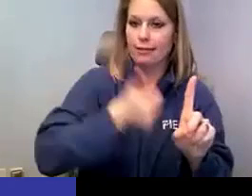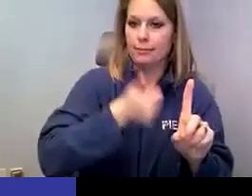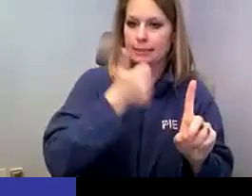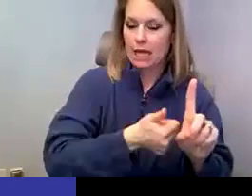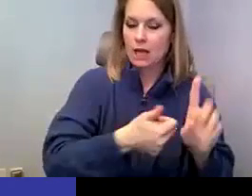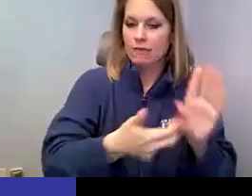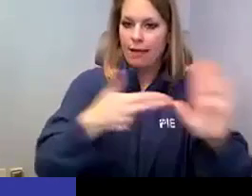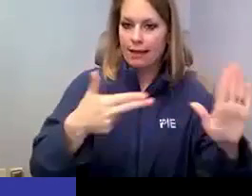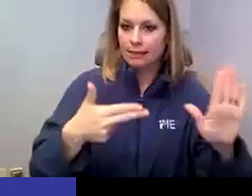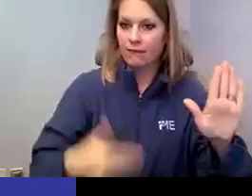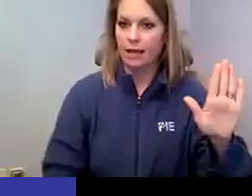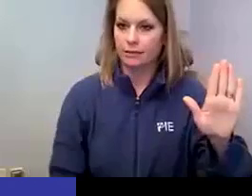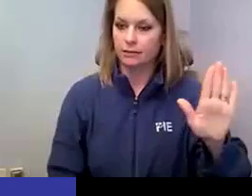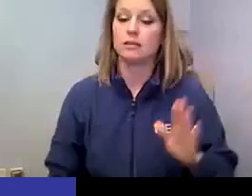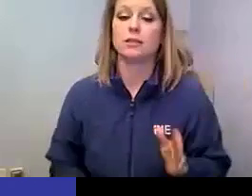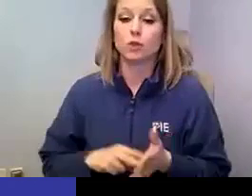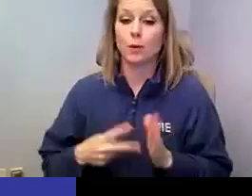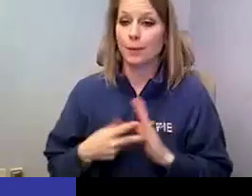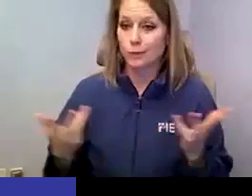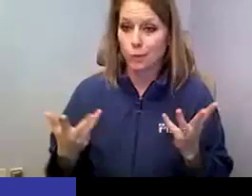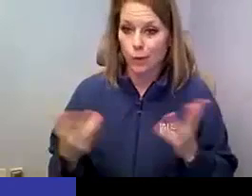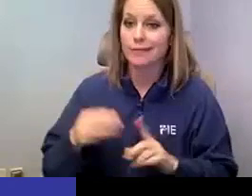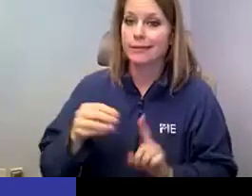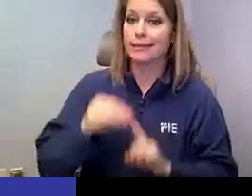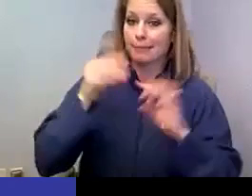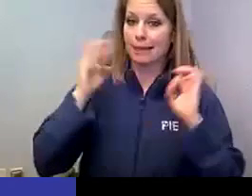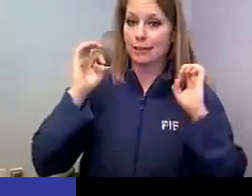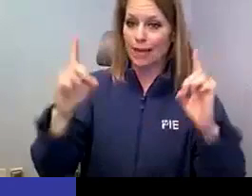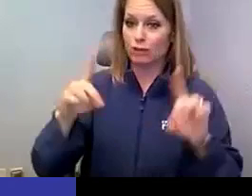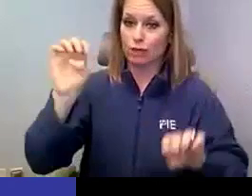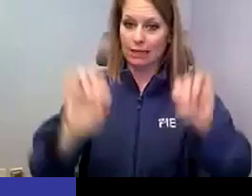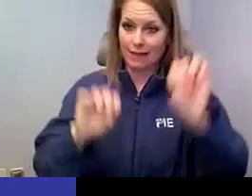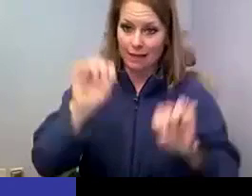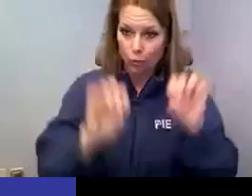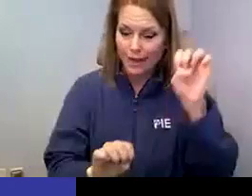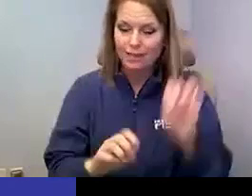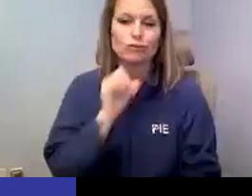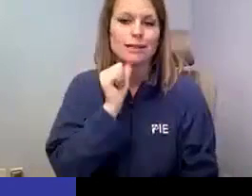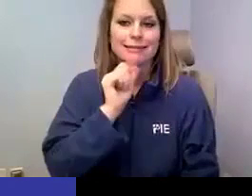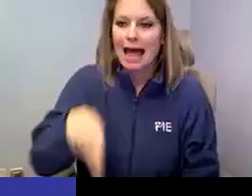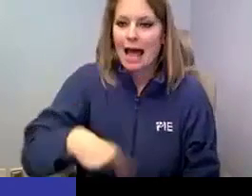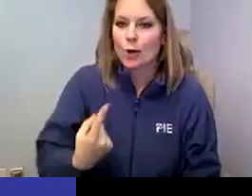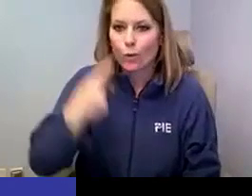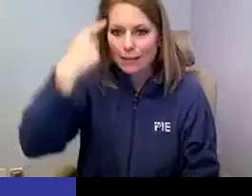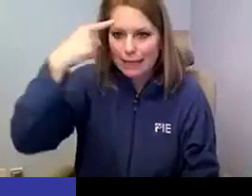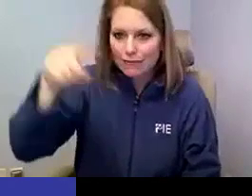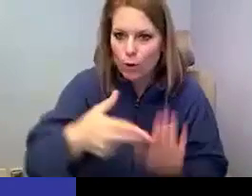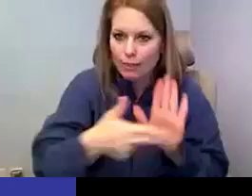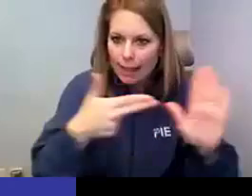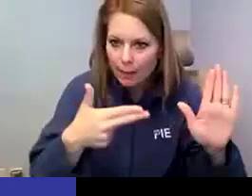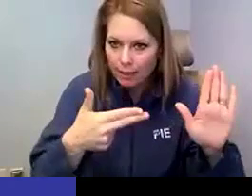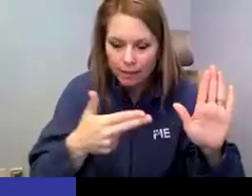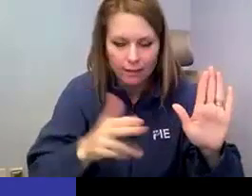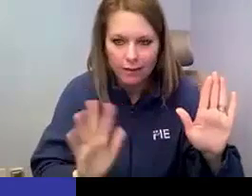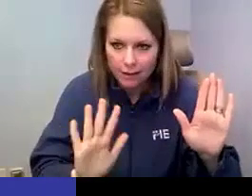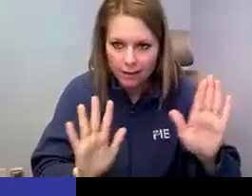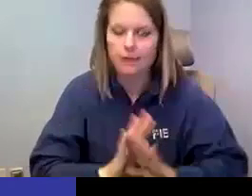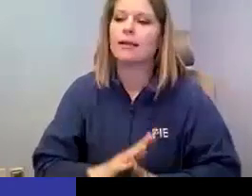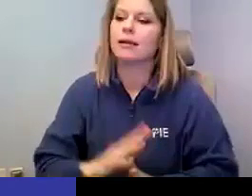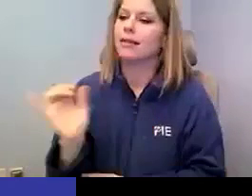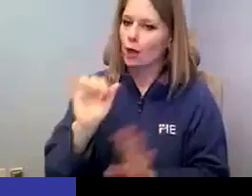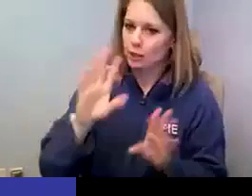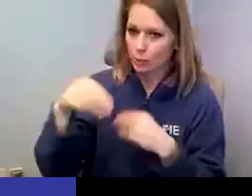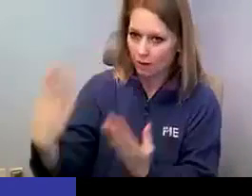This means special education evaluations do not just result in labeling. They also provide student-specific